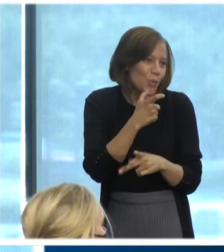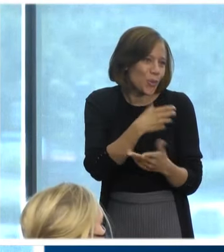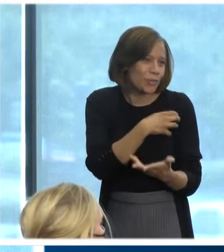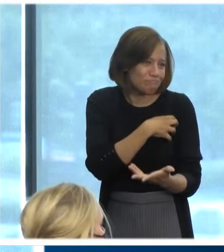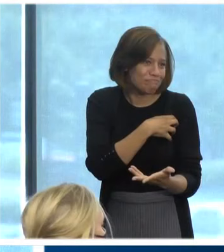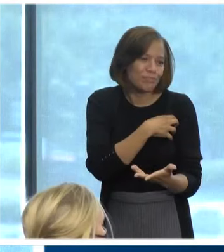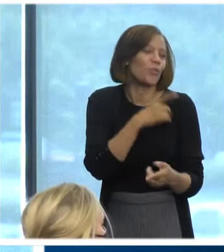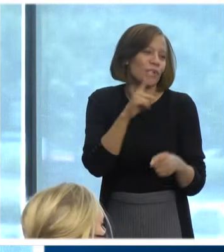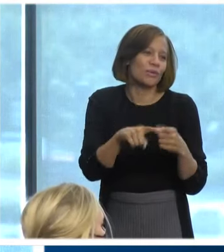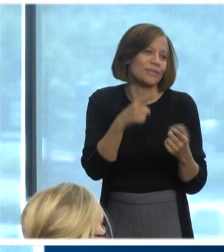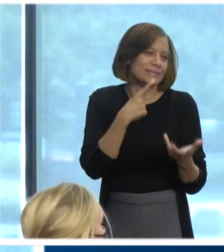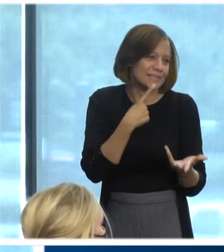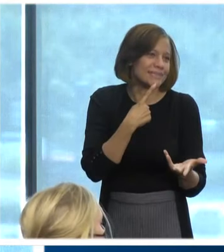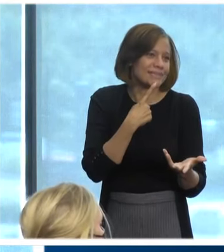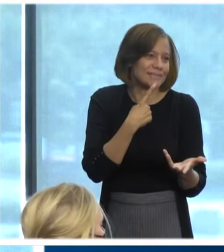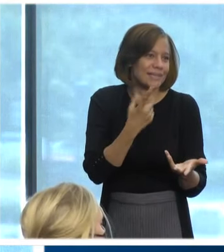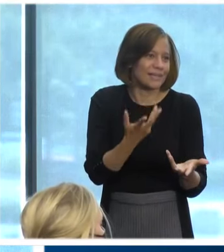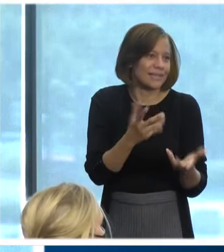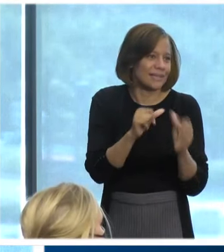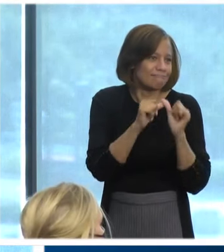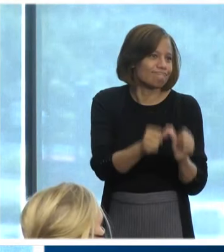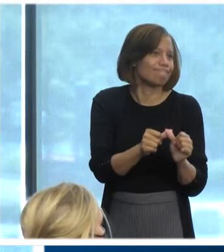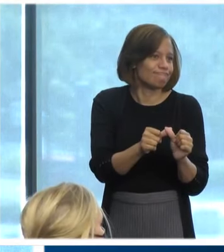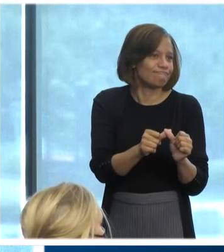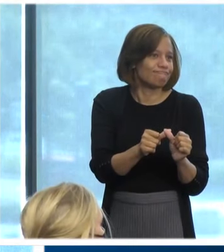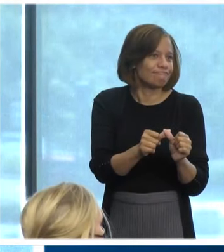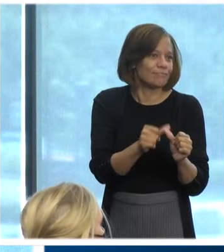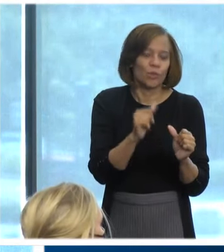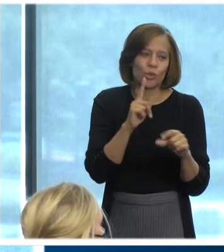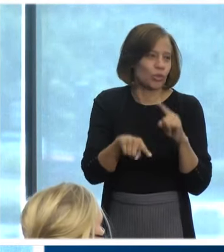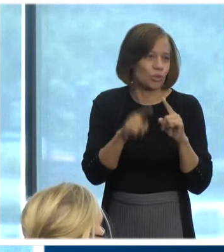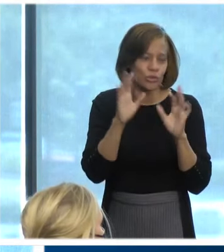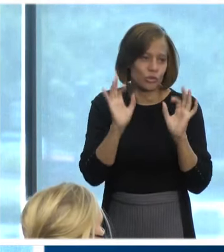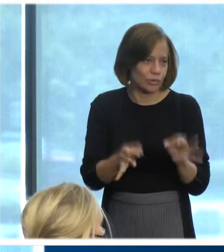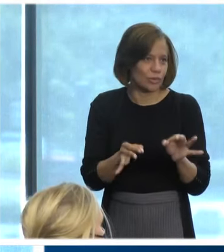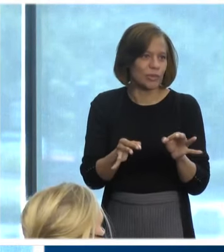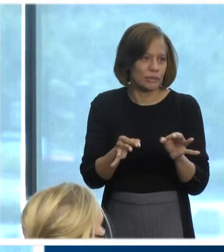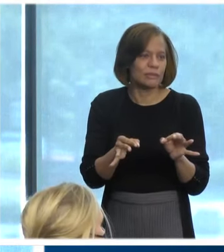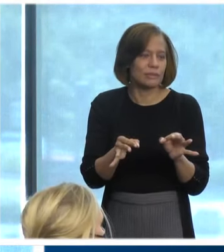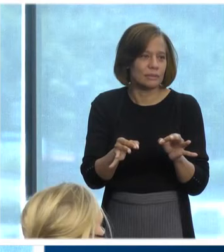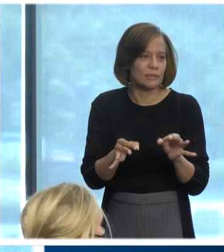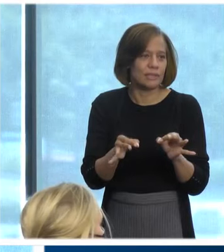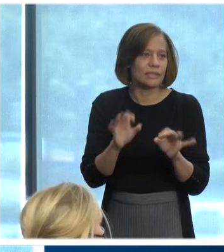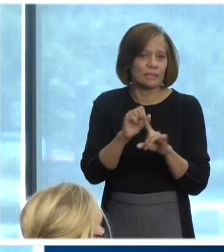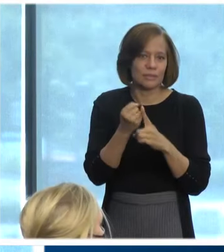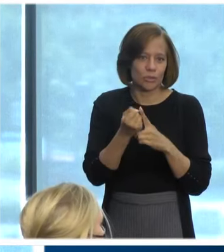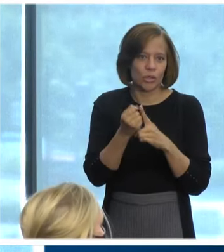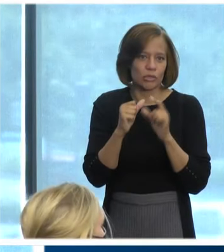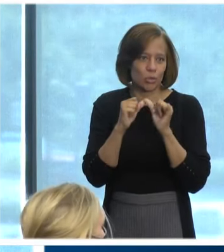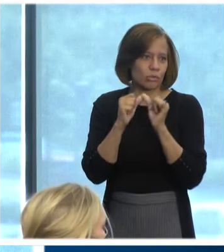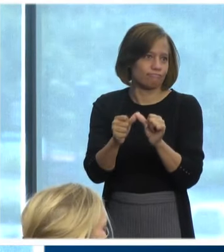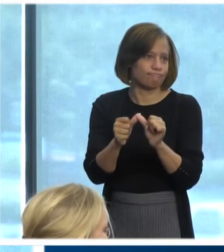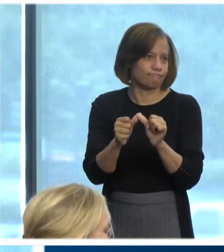to say, that we weren't unable to determine that those instances were